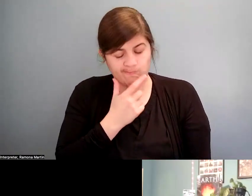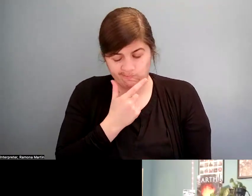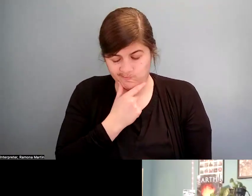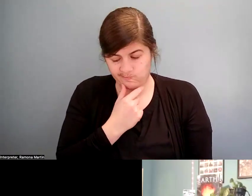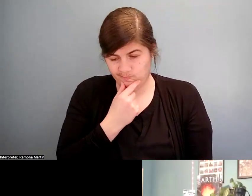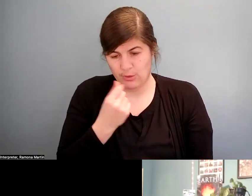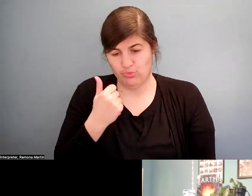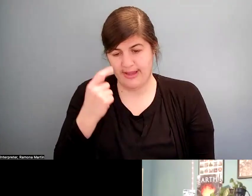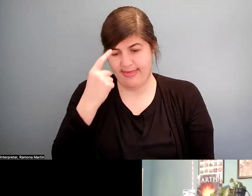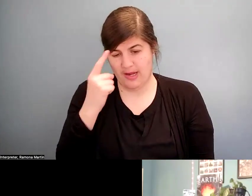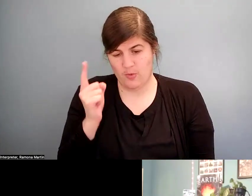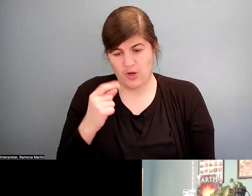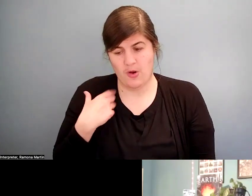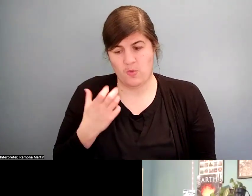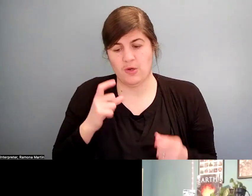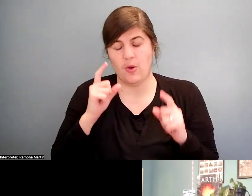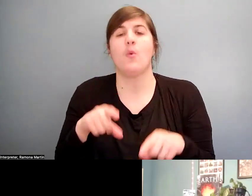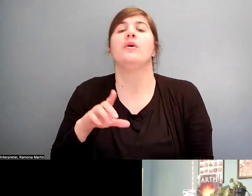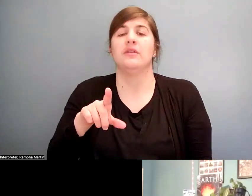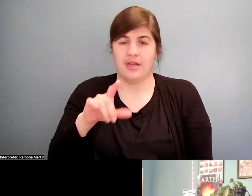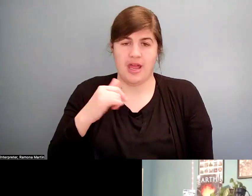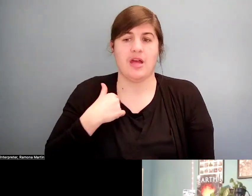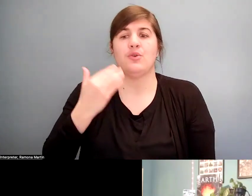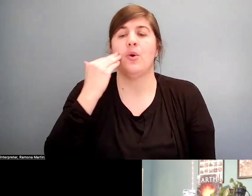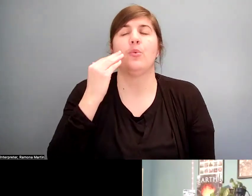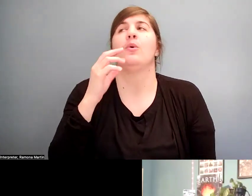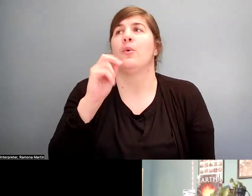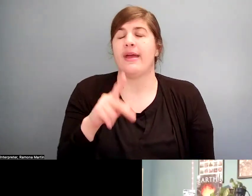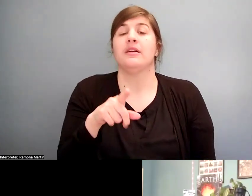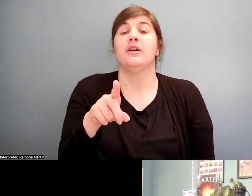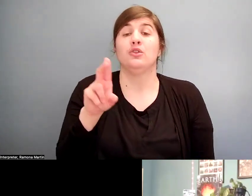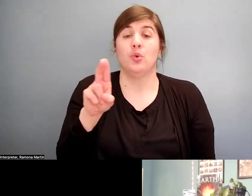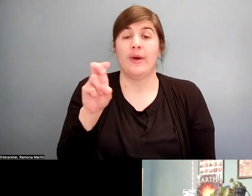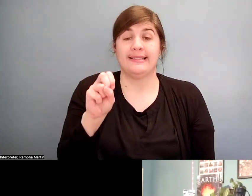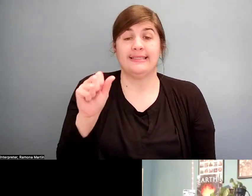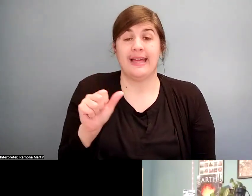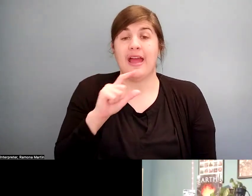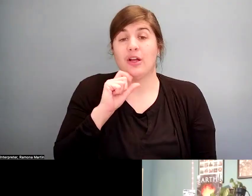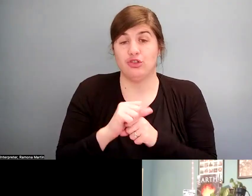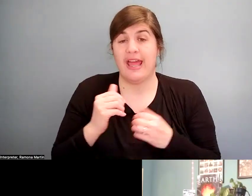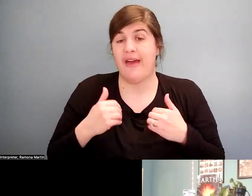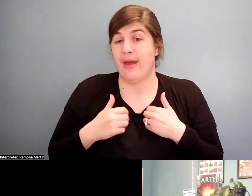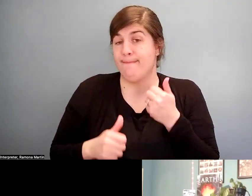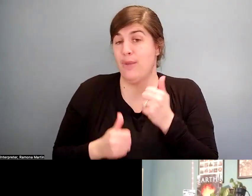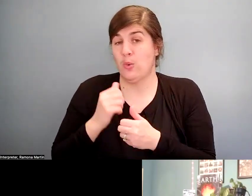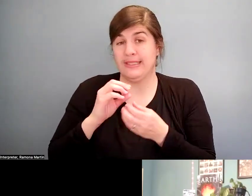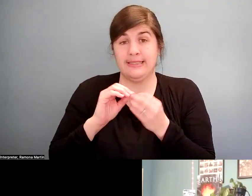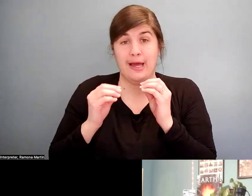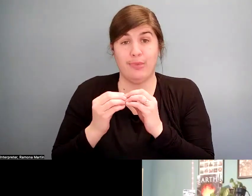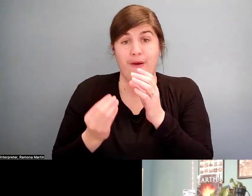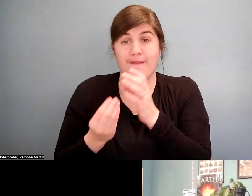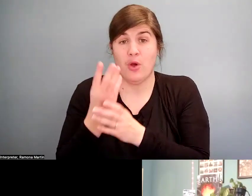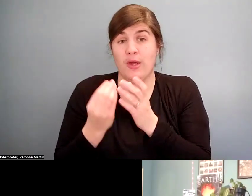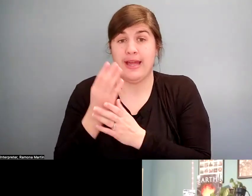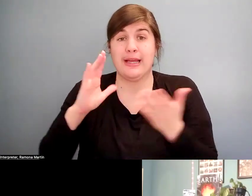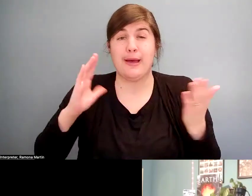Ooh, I'm trying to think where I would want to go. Oh, I know. So the USA actually has the most volcanoes of any country in the